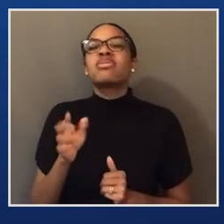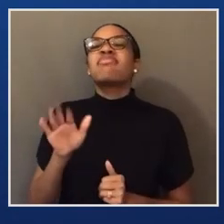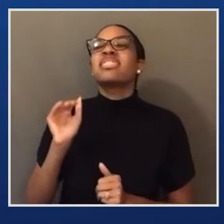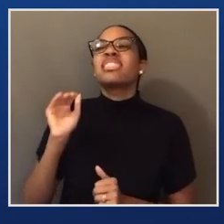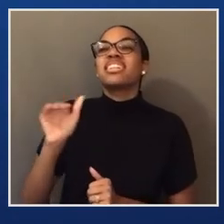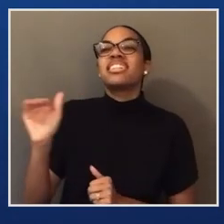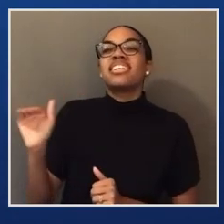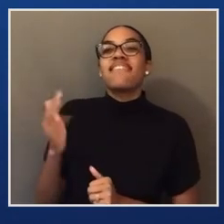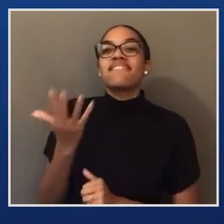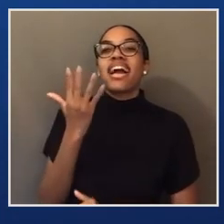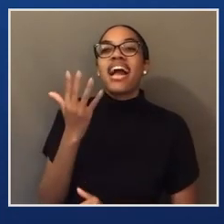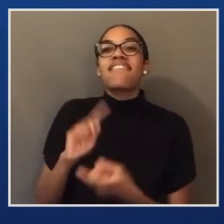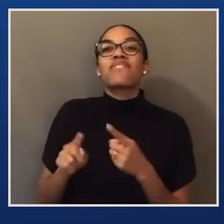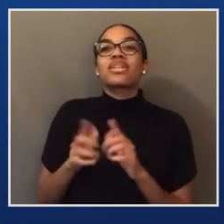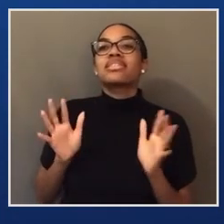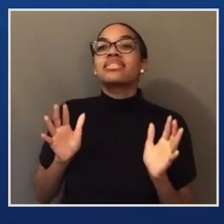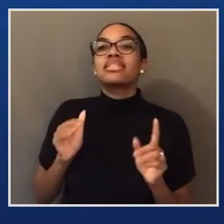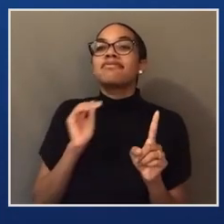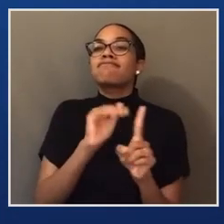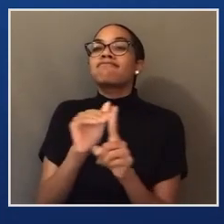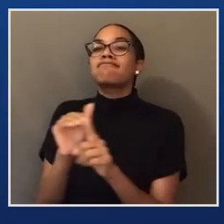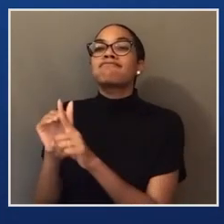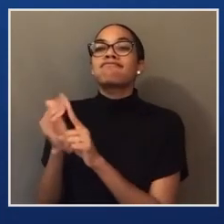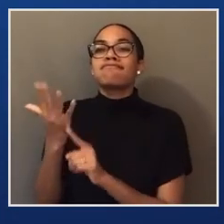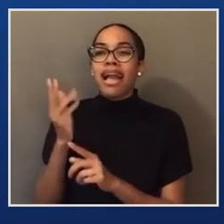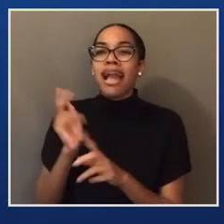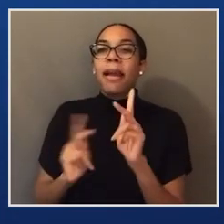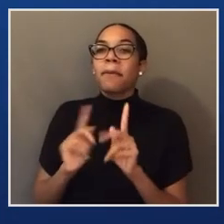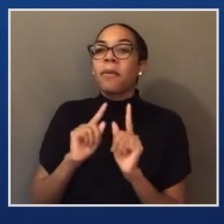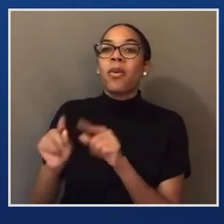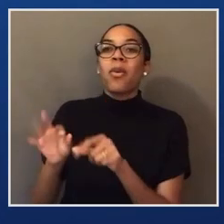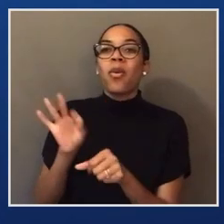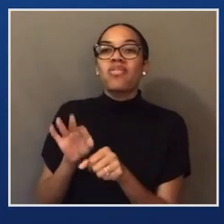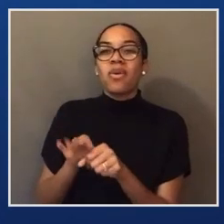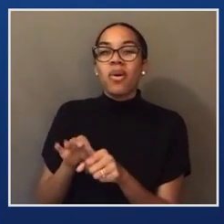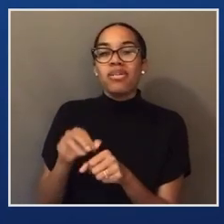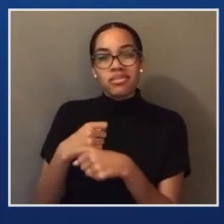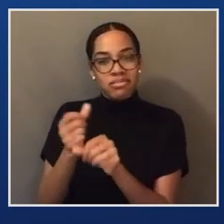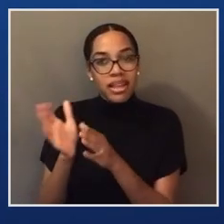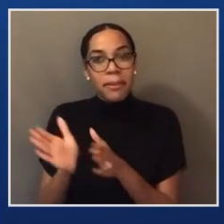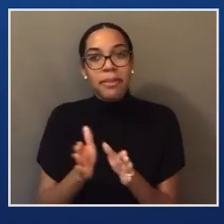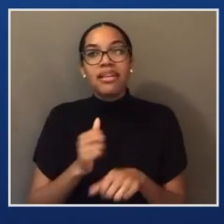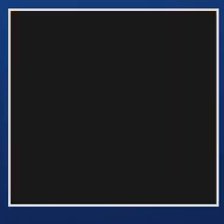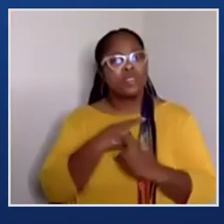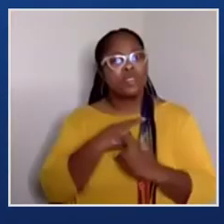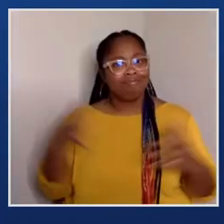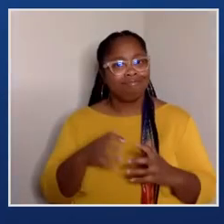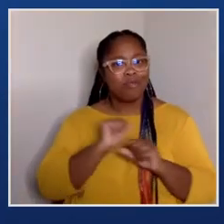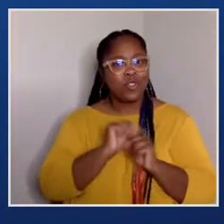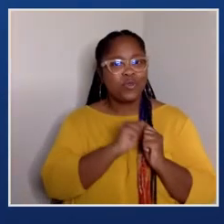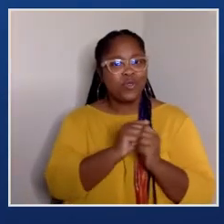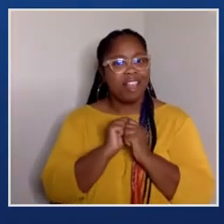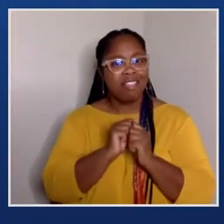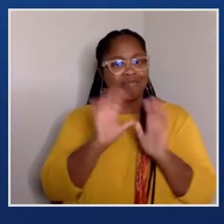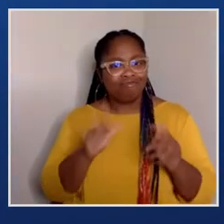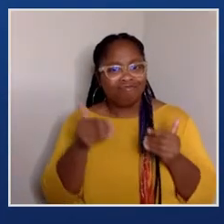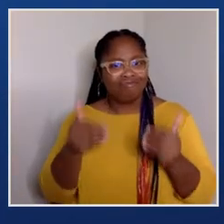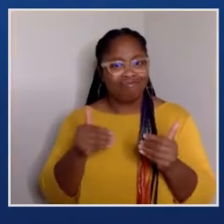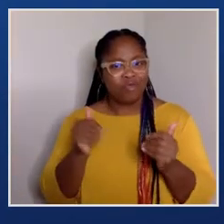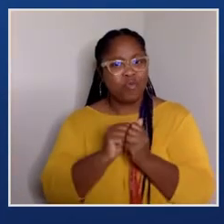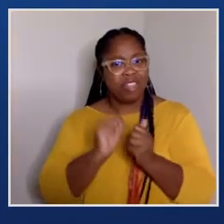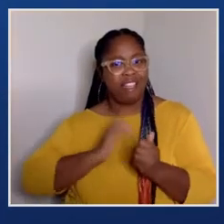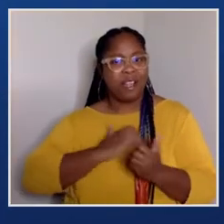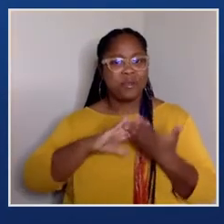five friends to make a plan and vote too, so we can all work together to mobilize our various communities and vote